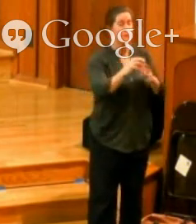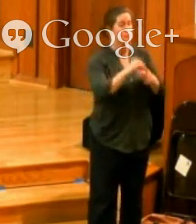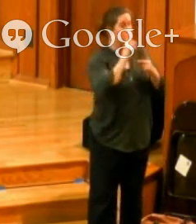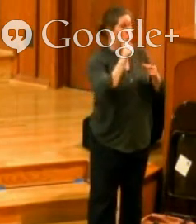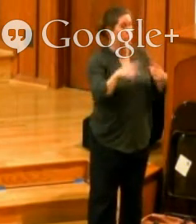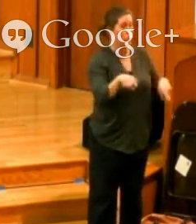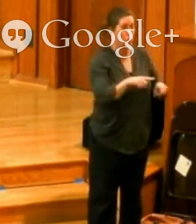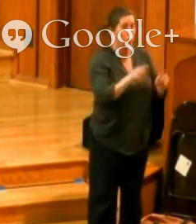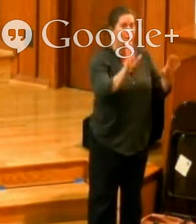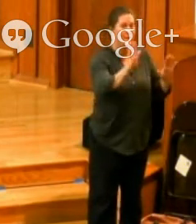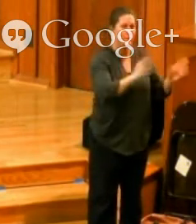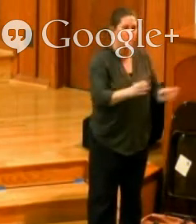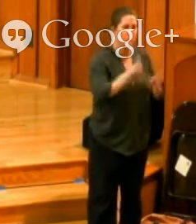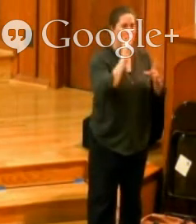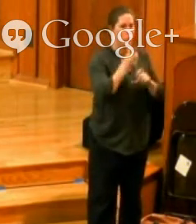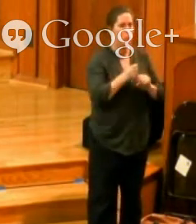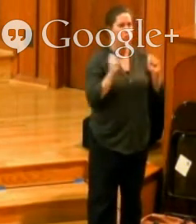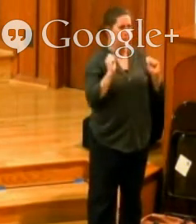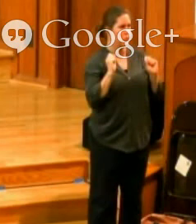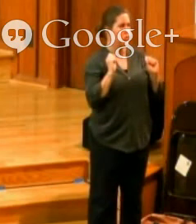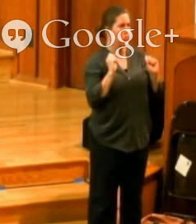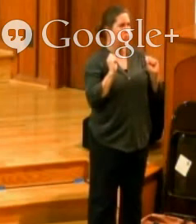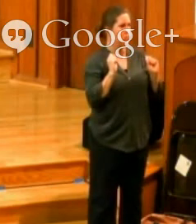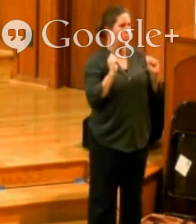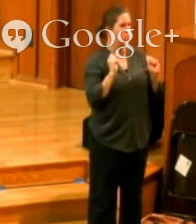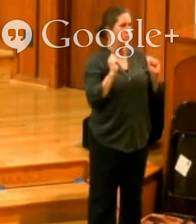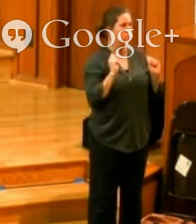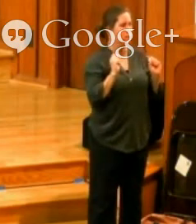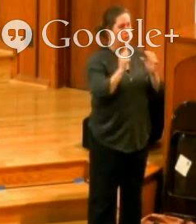redemption and salvation. Let's pray.